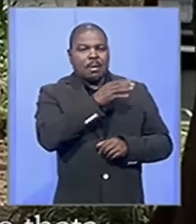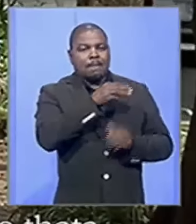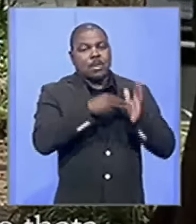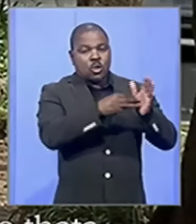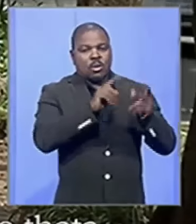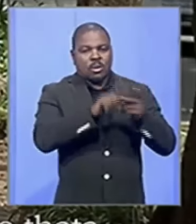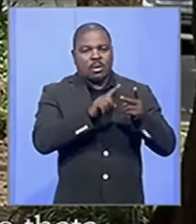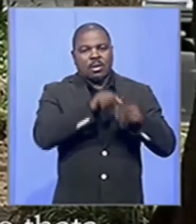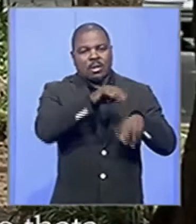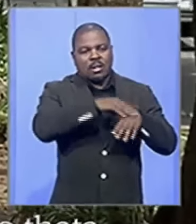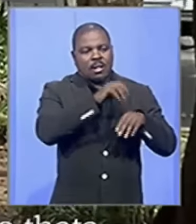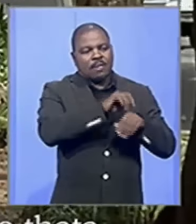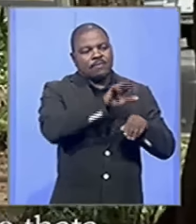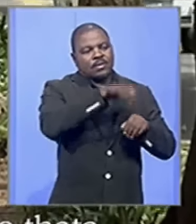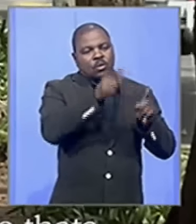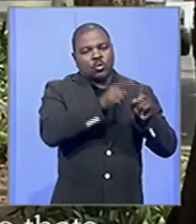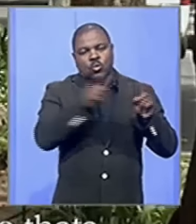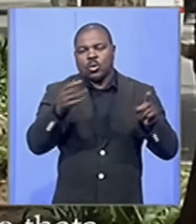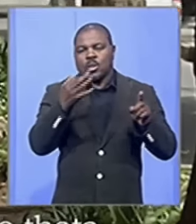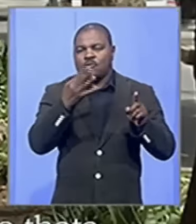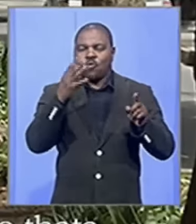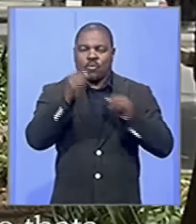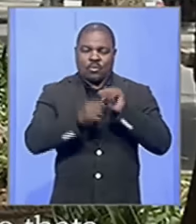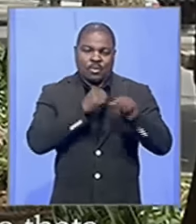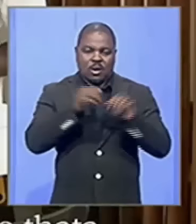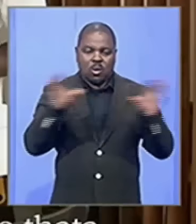le 20.4 ba diperesente di le